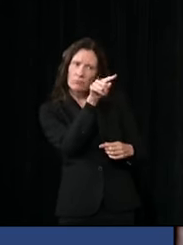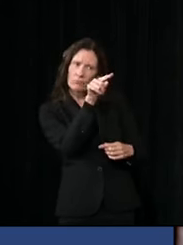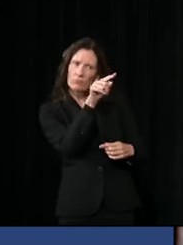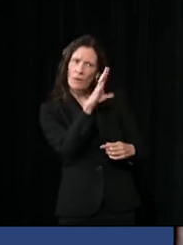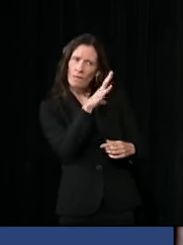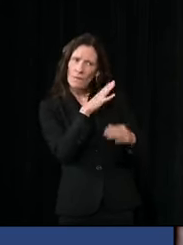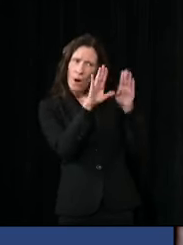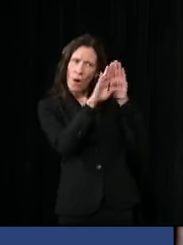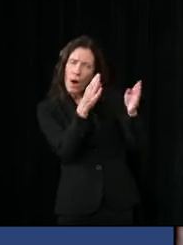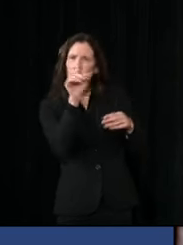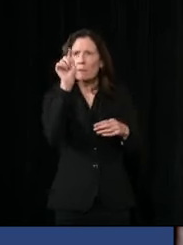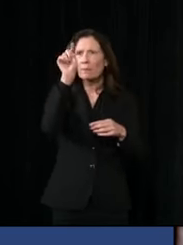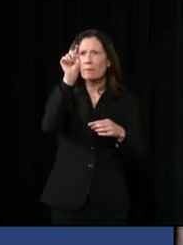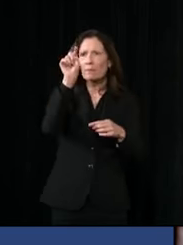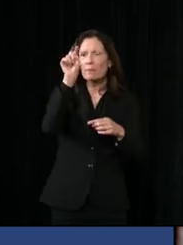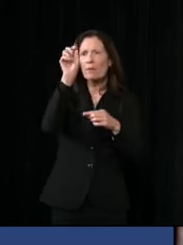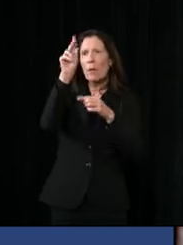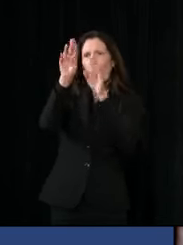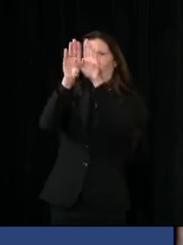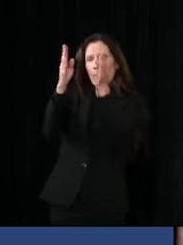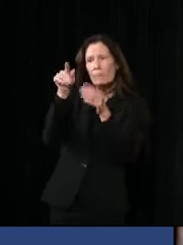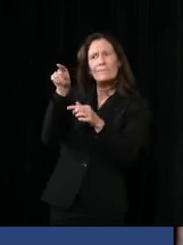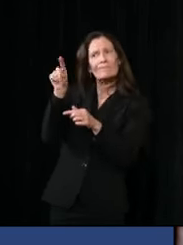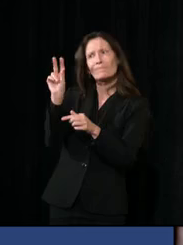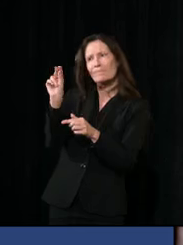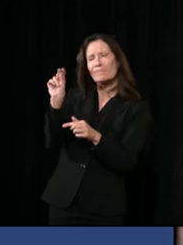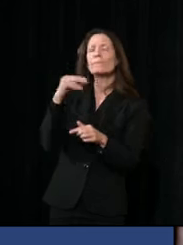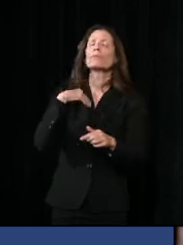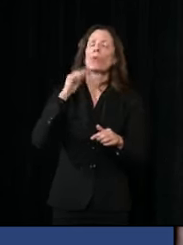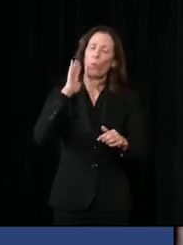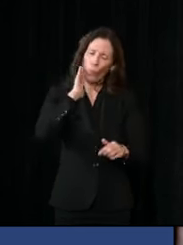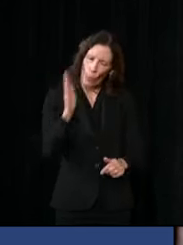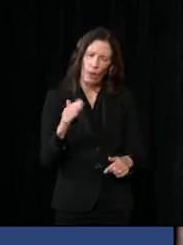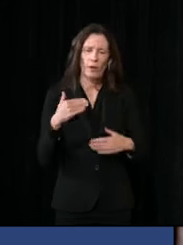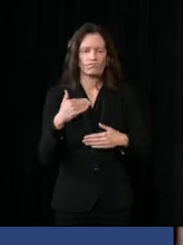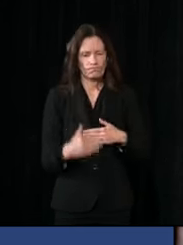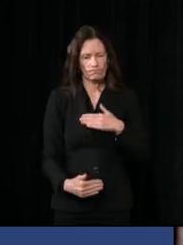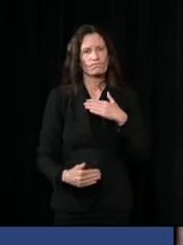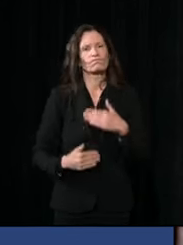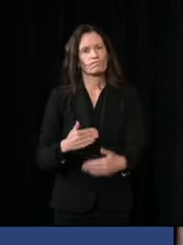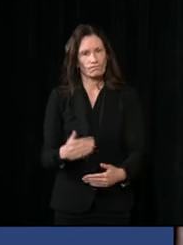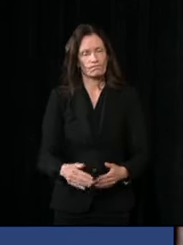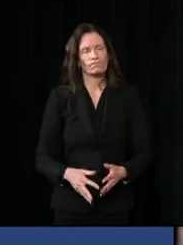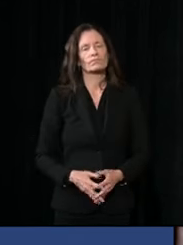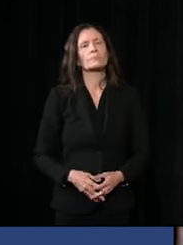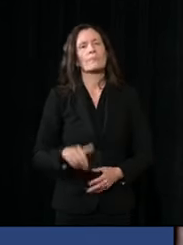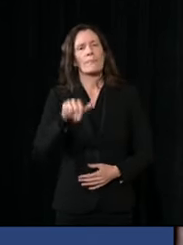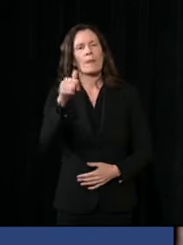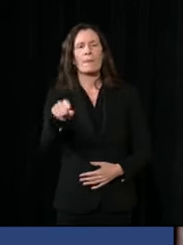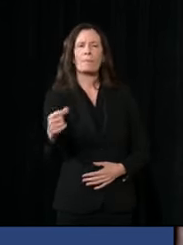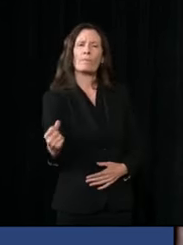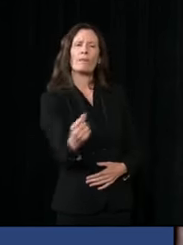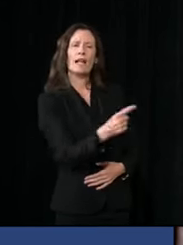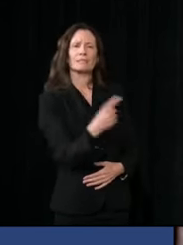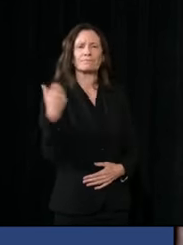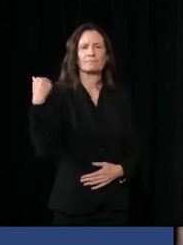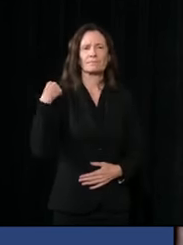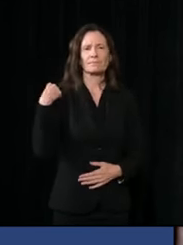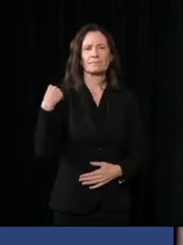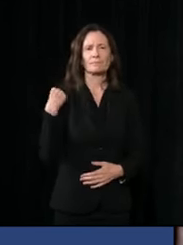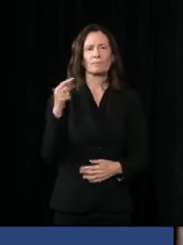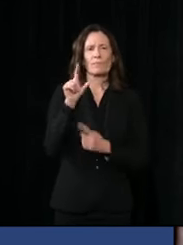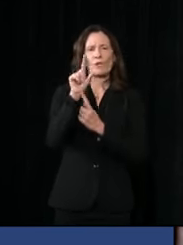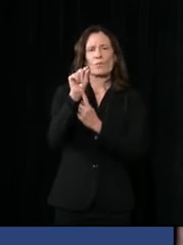From WTAE, in 2017, the Auditor General released an audit pointing out that the UC computer system